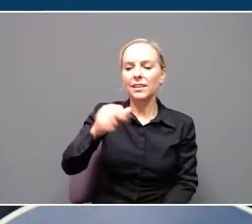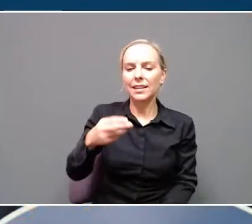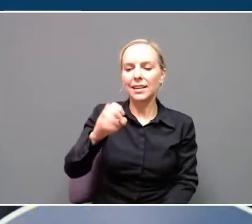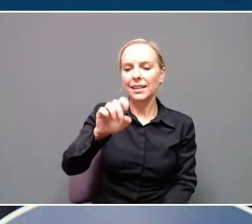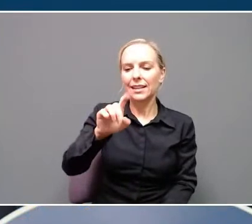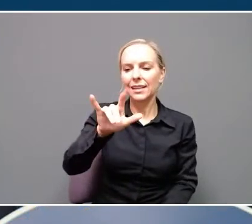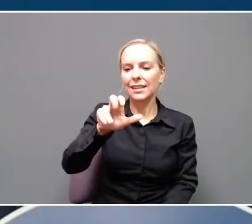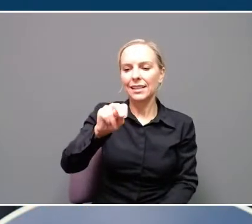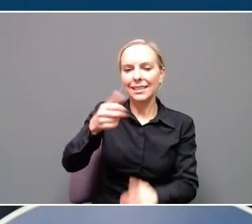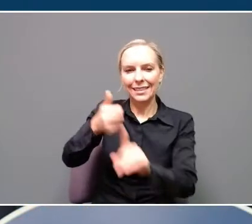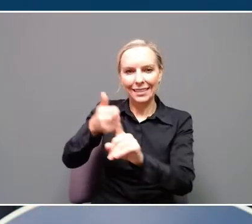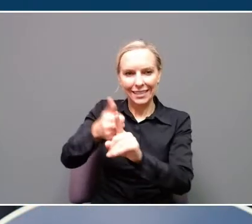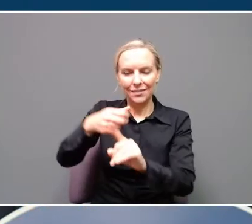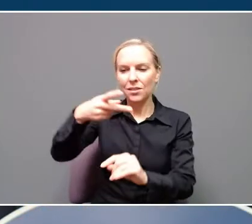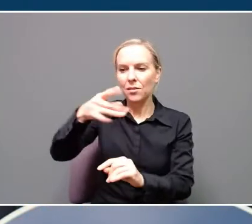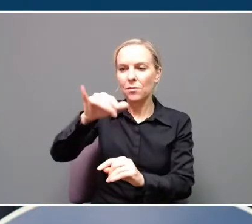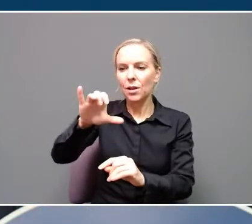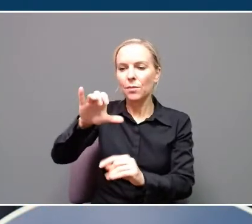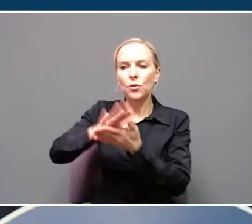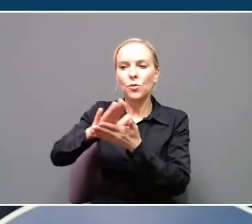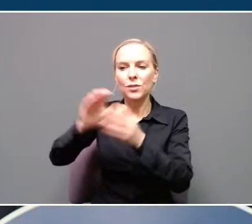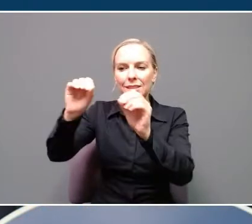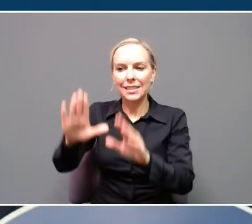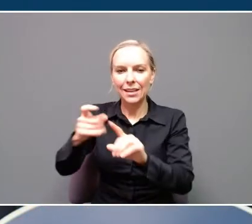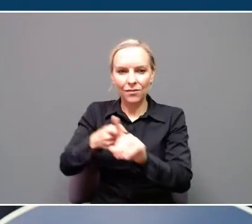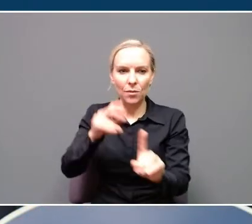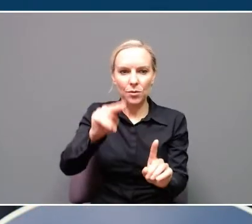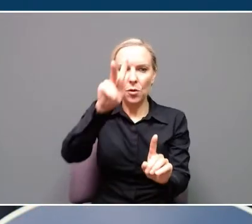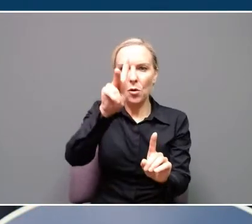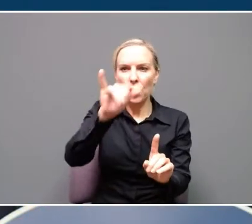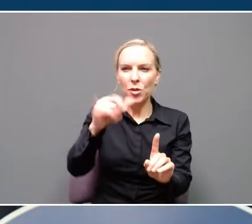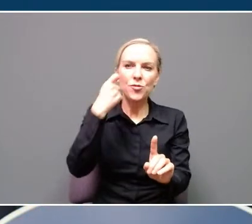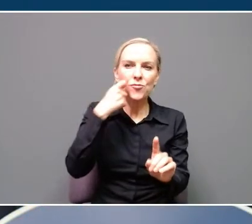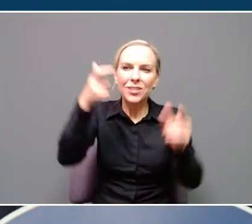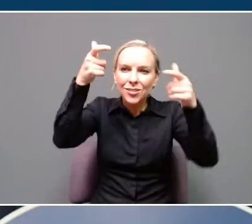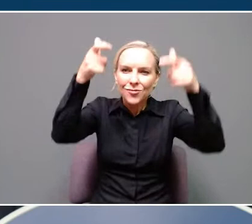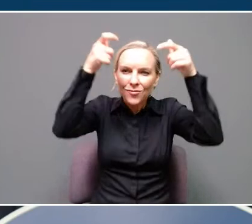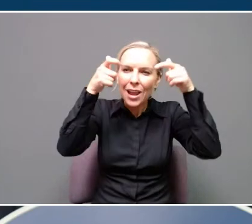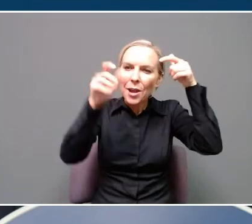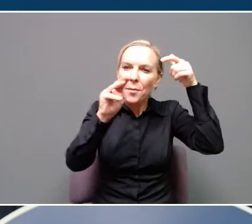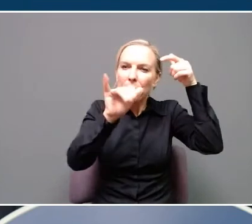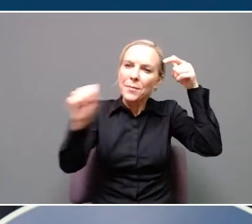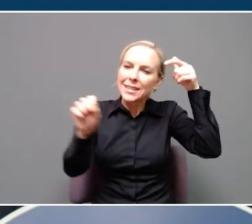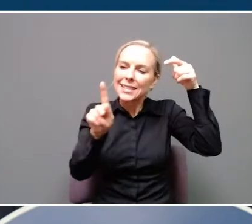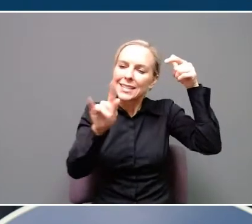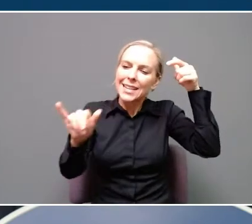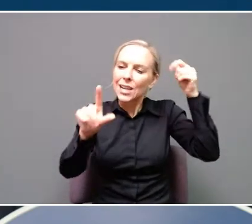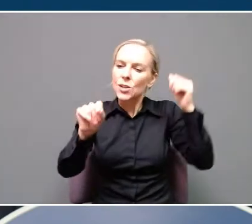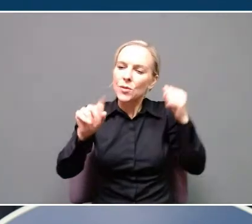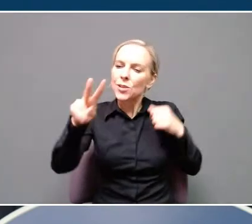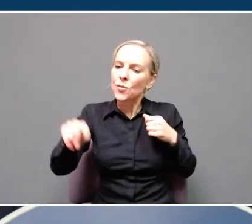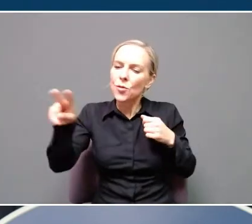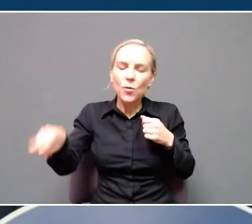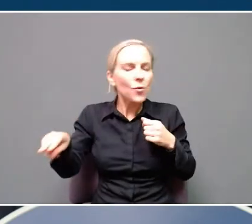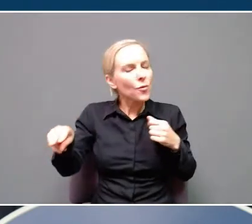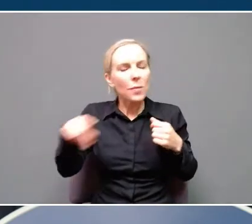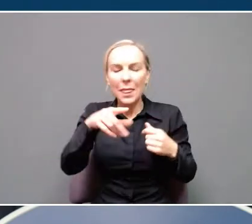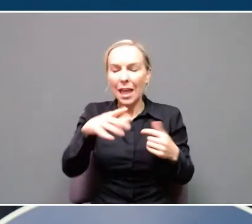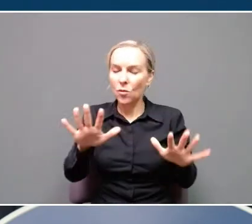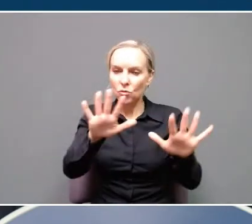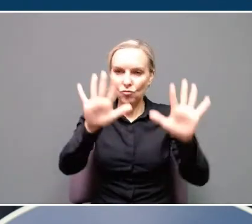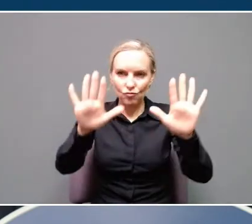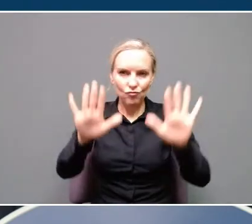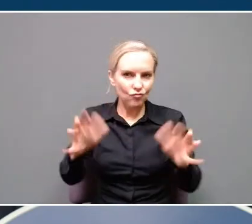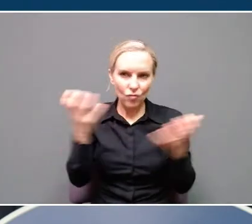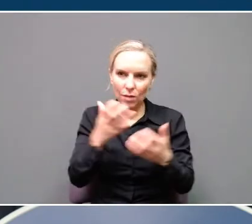a public school teacher from Northern Kentucky, who was just crowned Miss Kentucky 2022. Hannah's an incredible story. She's the first in her